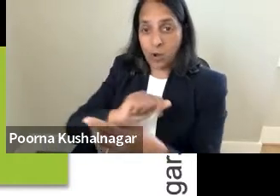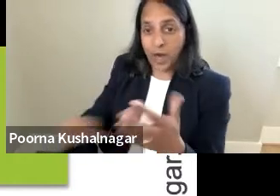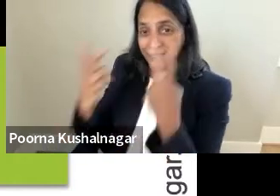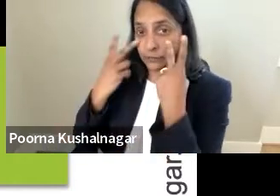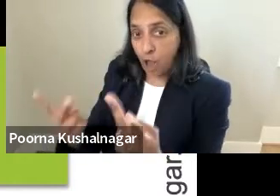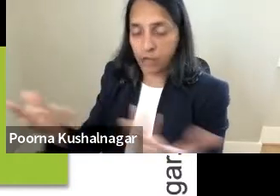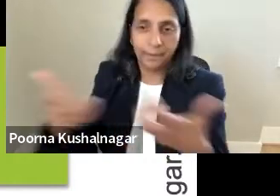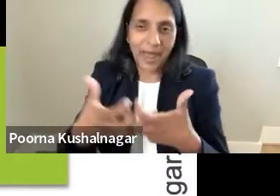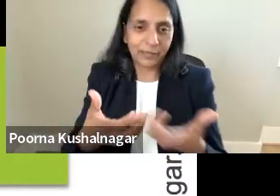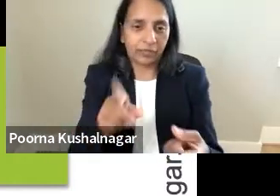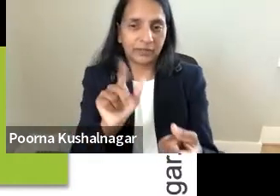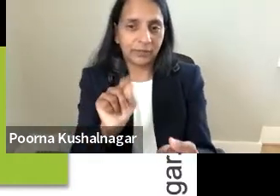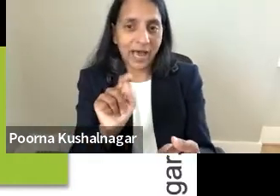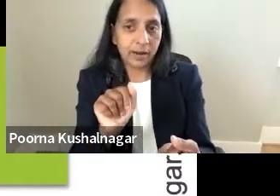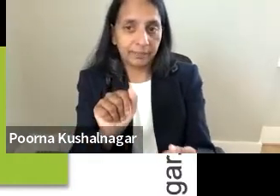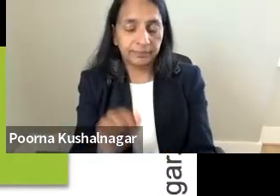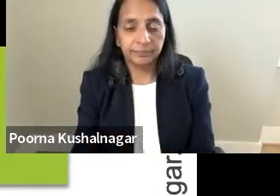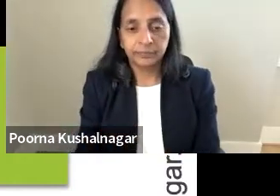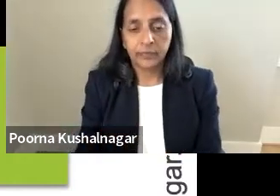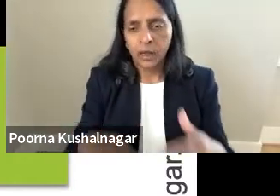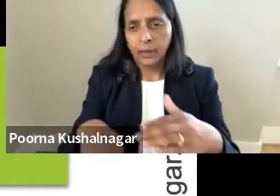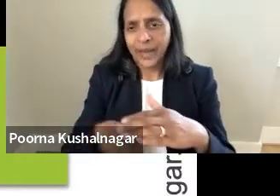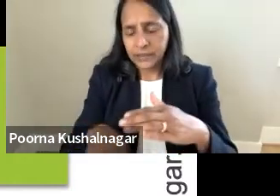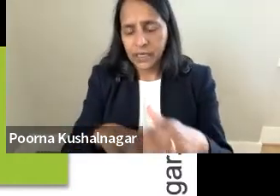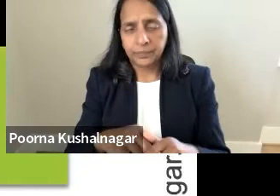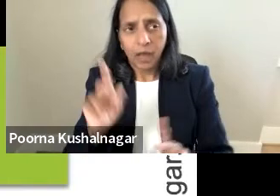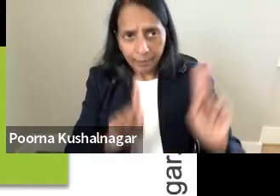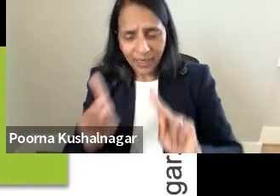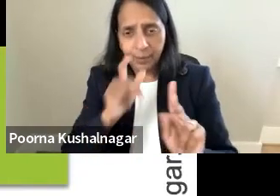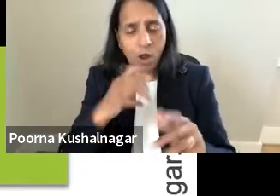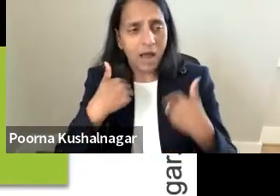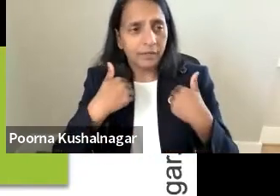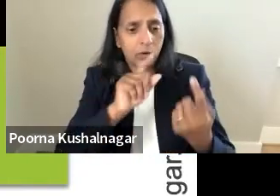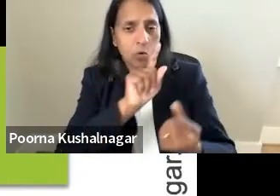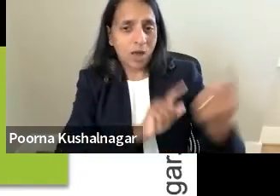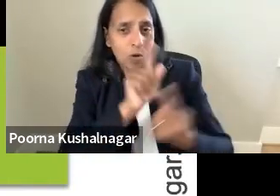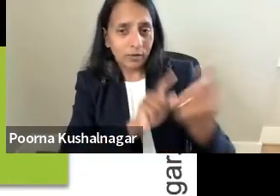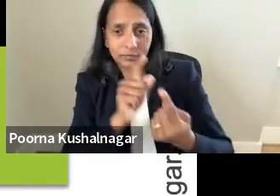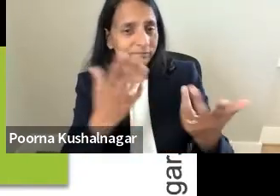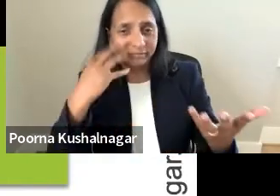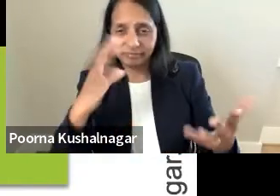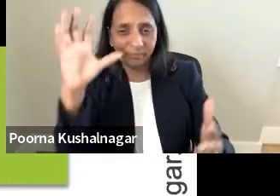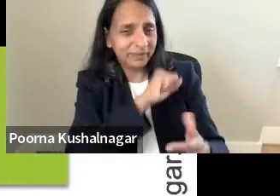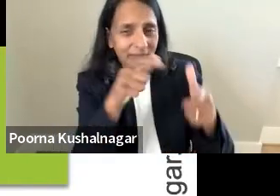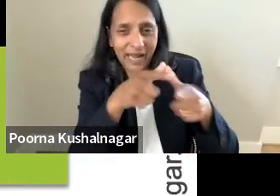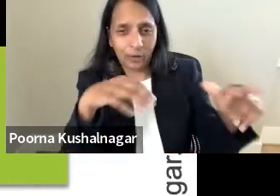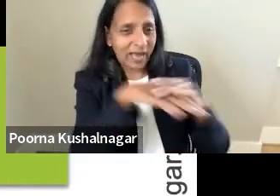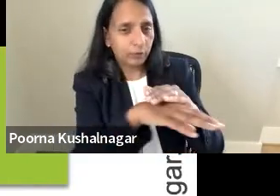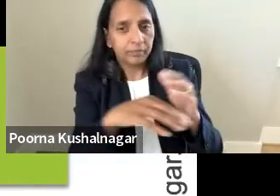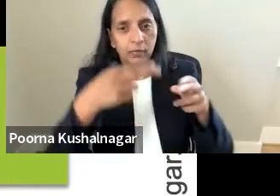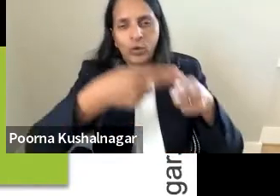And he mentioned that in his clinical practice, what he saw matches the data that we found. And basically that is people